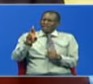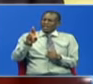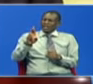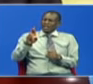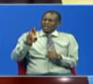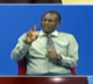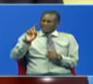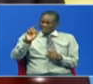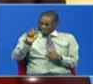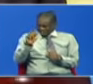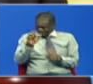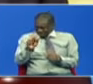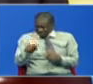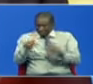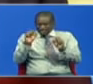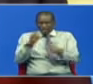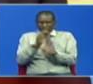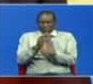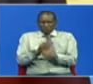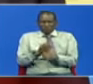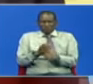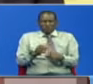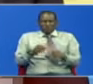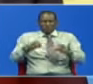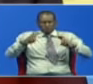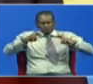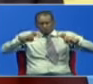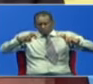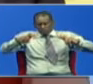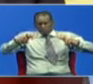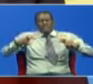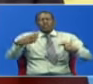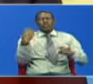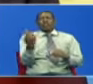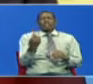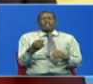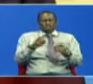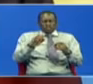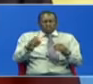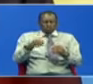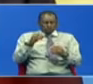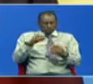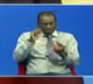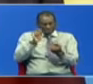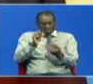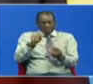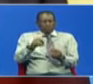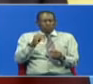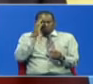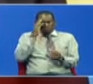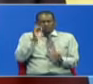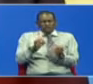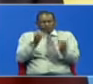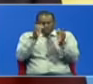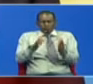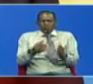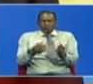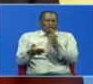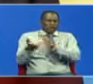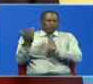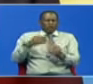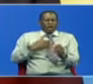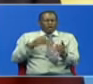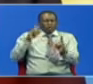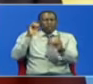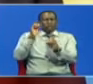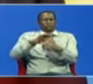for sero epidemiological testing to determine whether one has been exposed, whether one has antibodies.